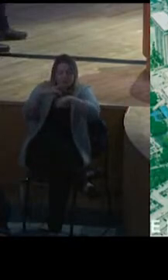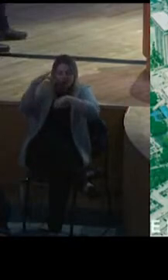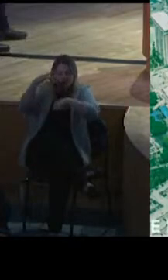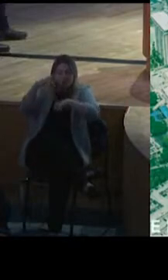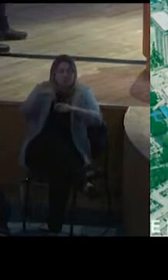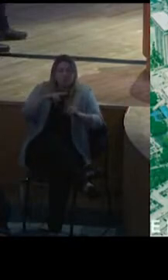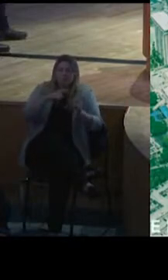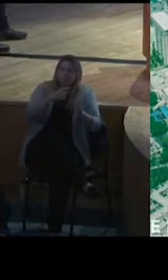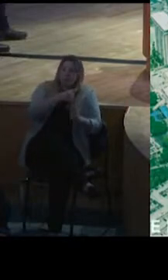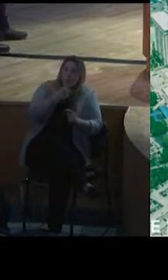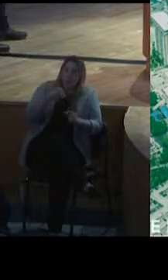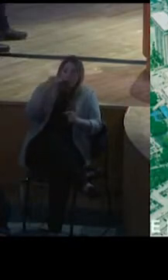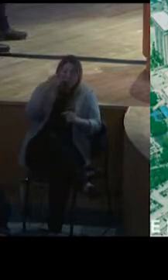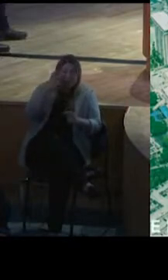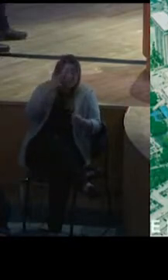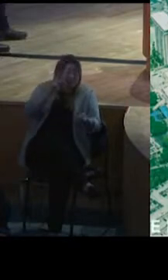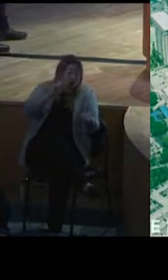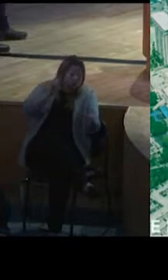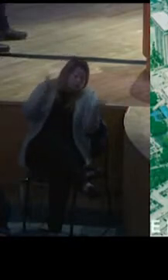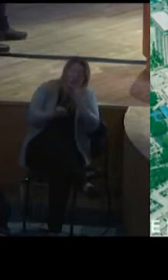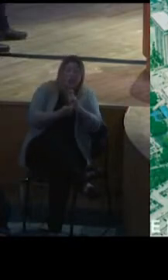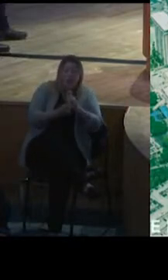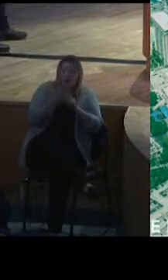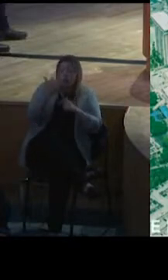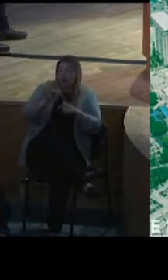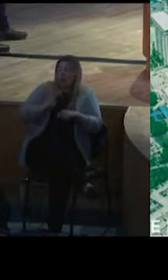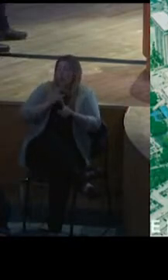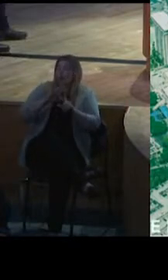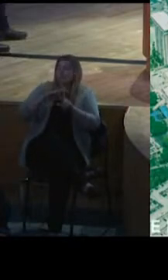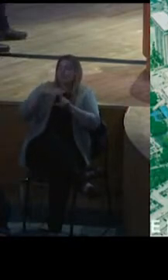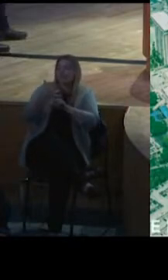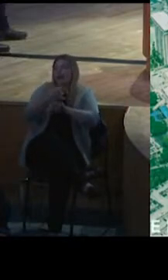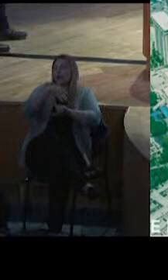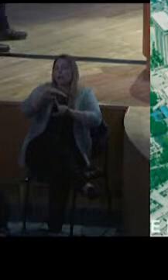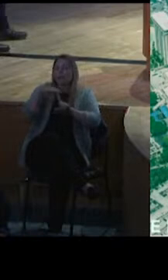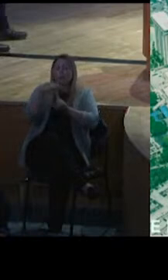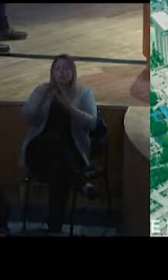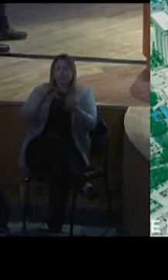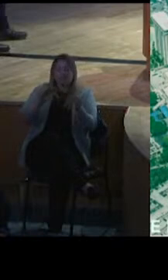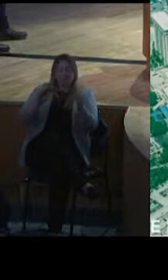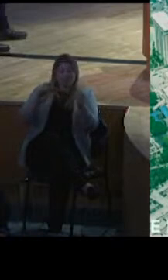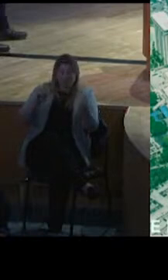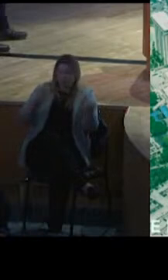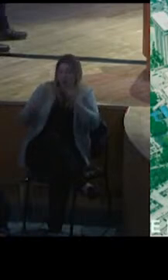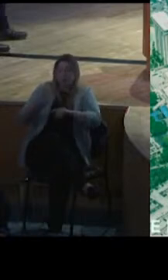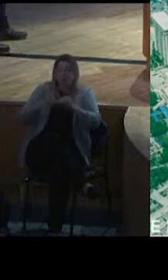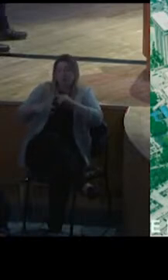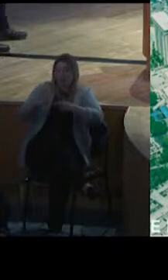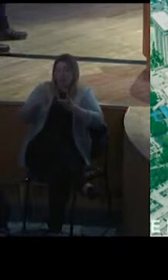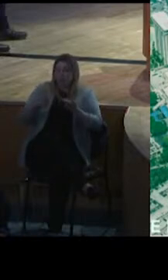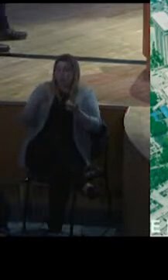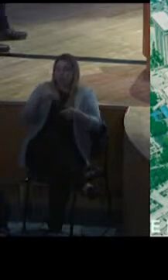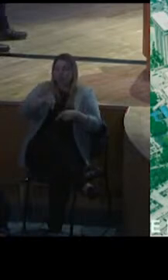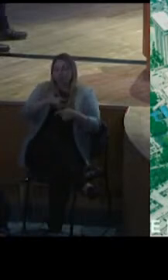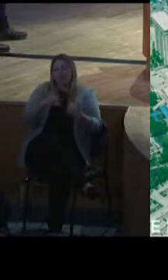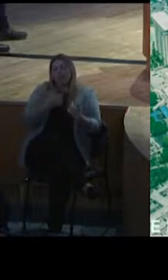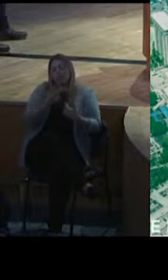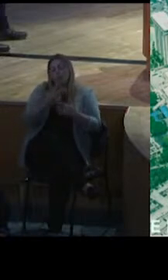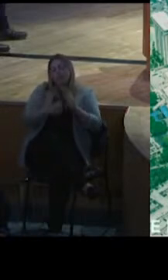home because our environment moves faster. We don't really have the four seasons that everyone has